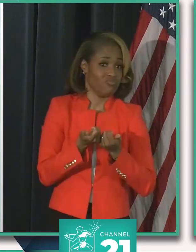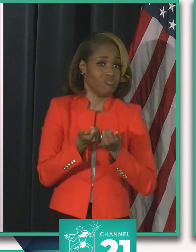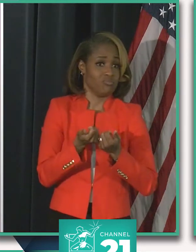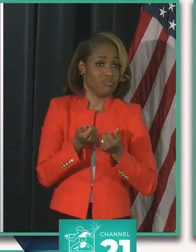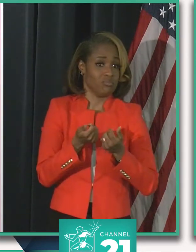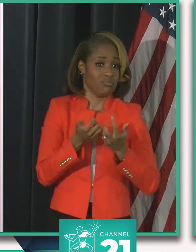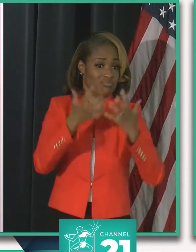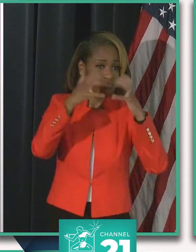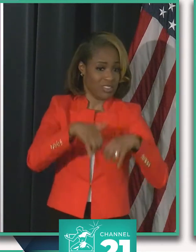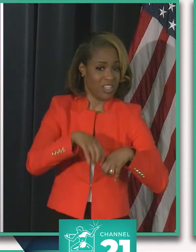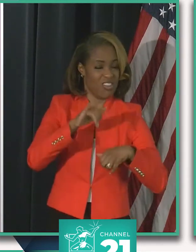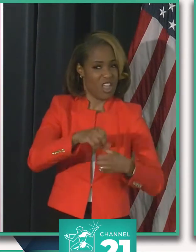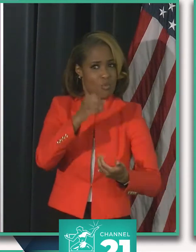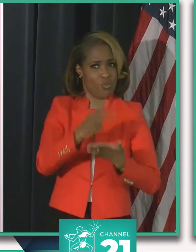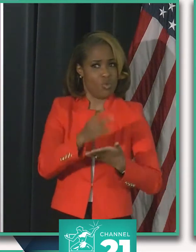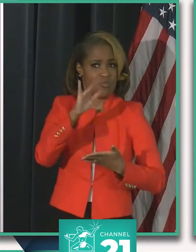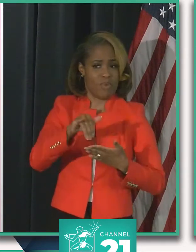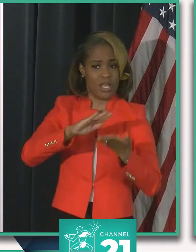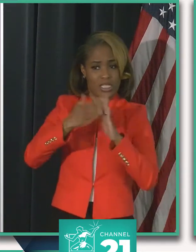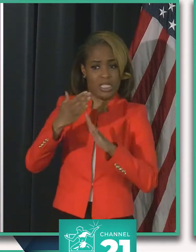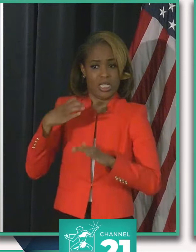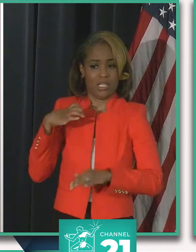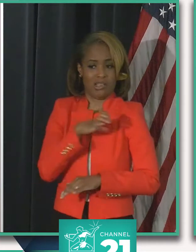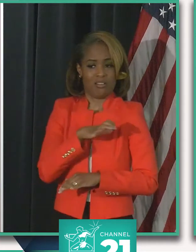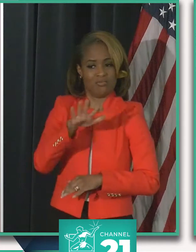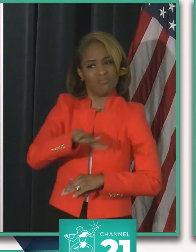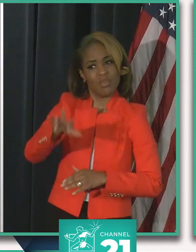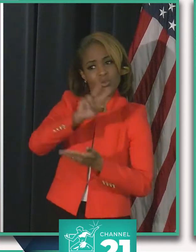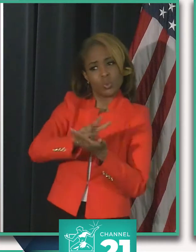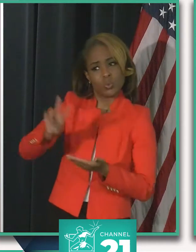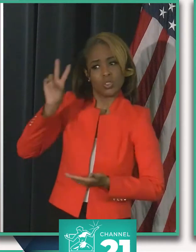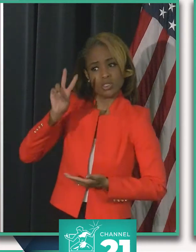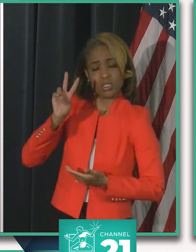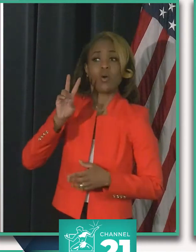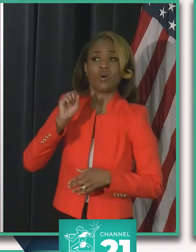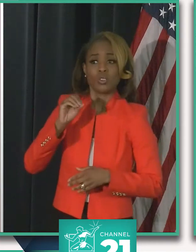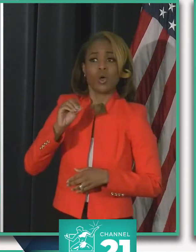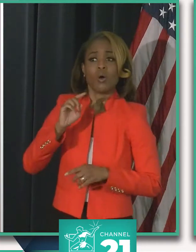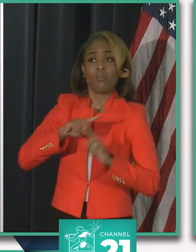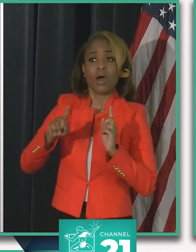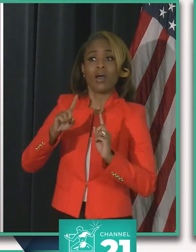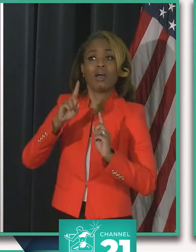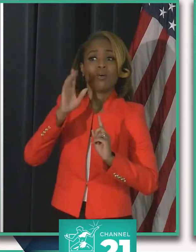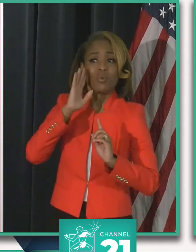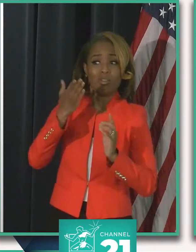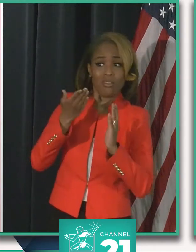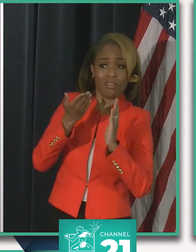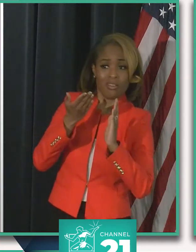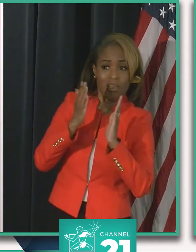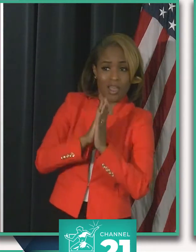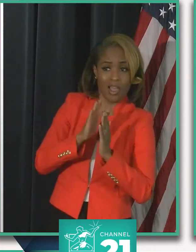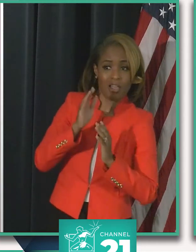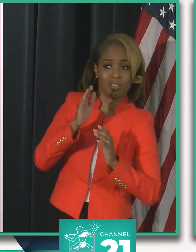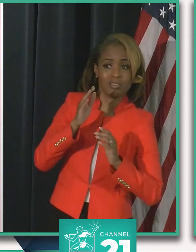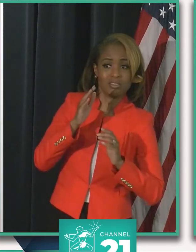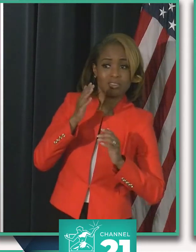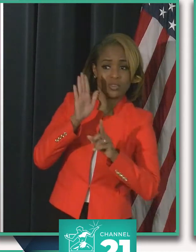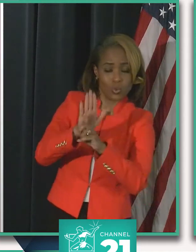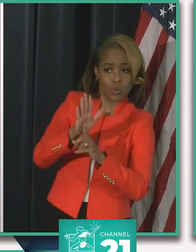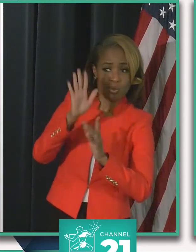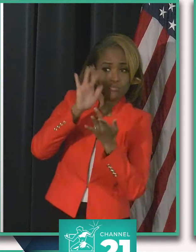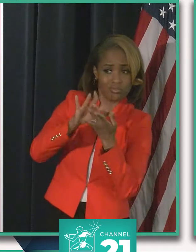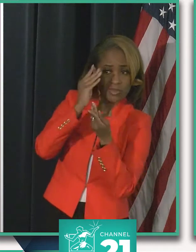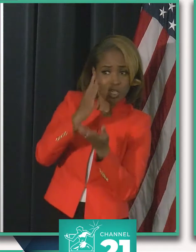approved by City Council about 2 weeks ago and will be there this summer. But we're going to get your contact information, and I'm going to have the District